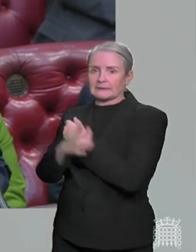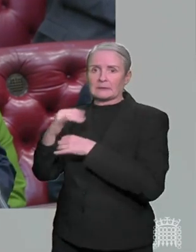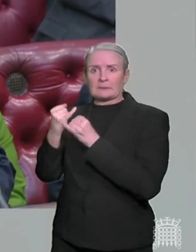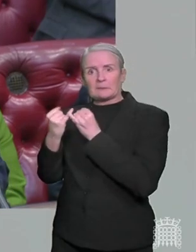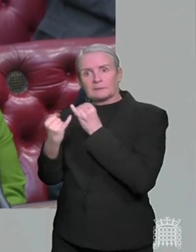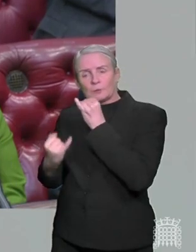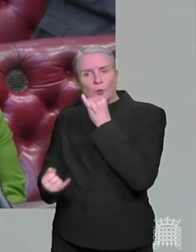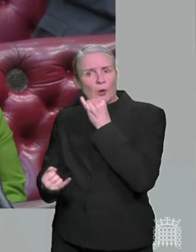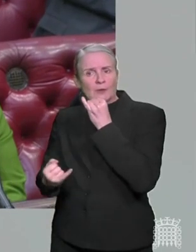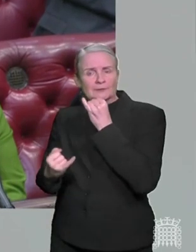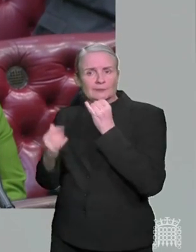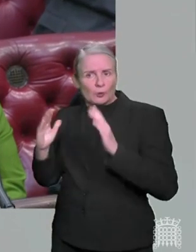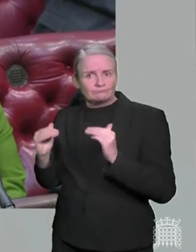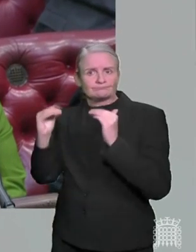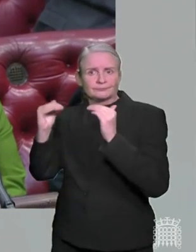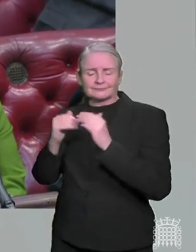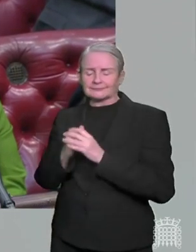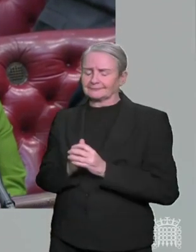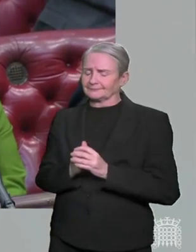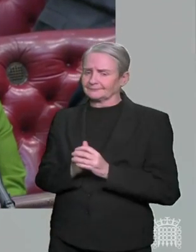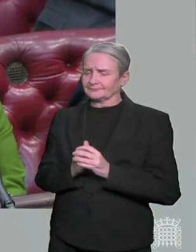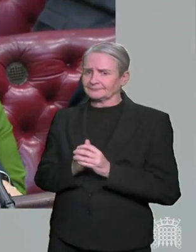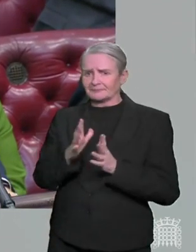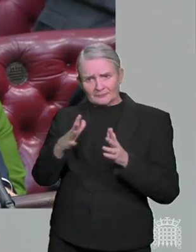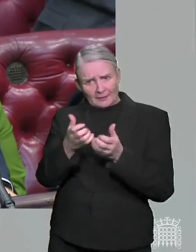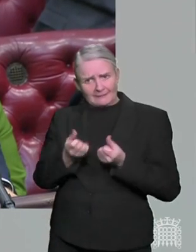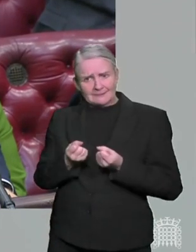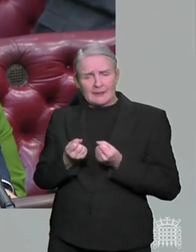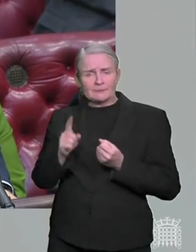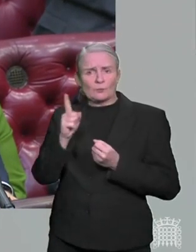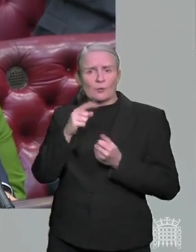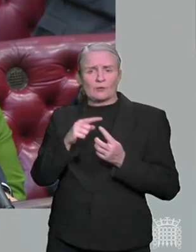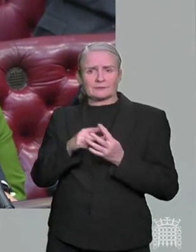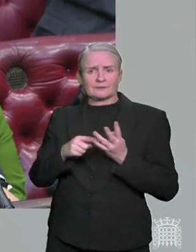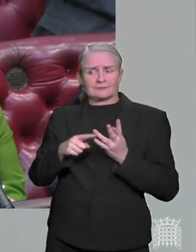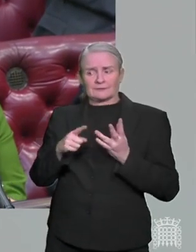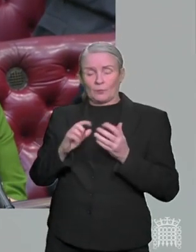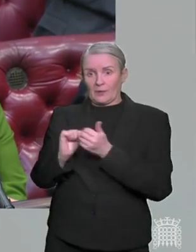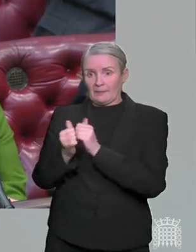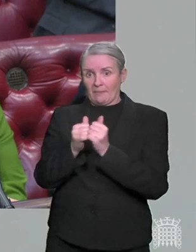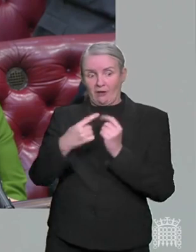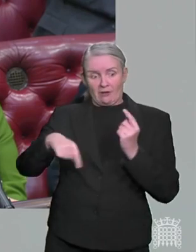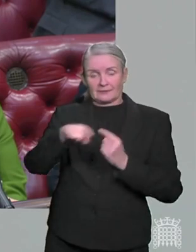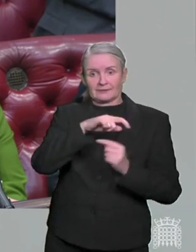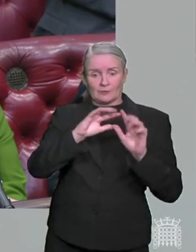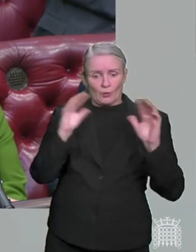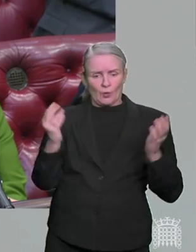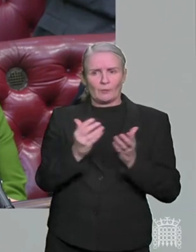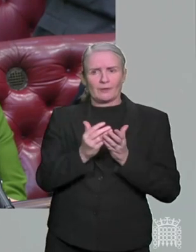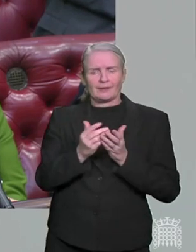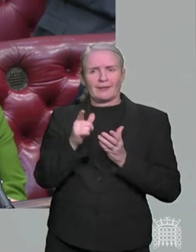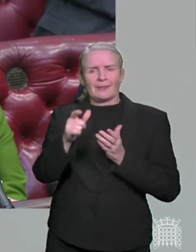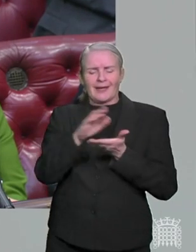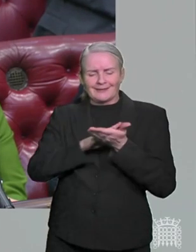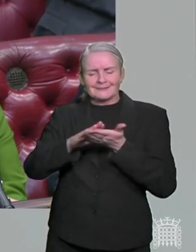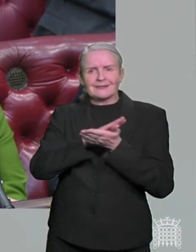Lord accept that a huge step forward would be to agree with global partners on a workable definition